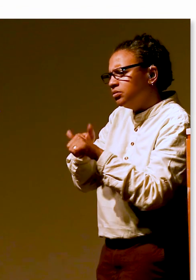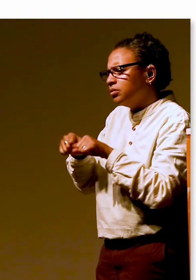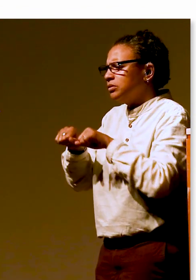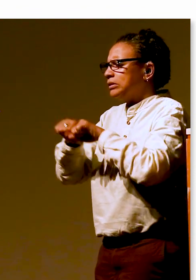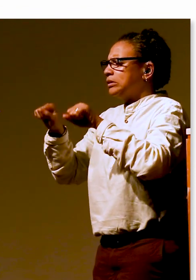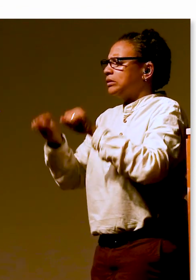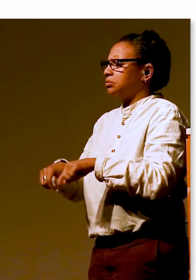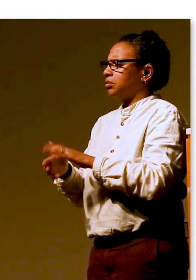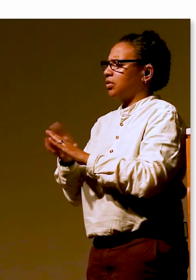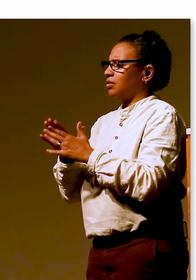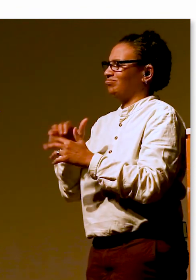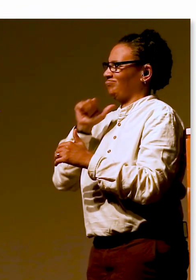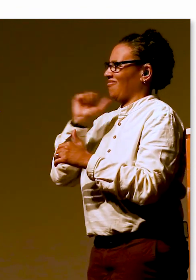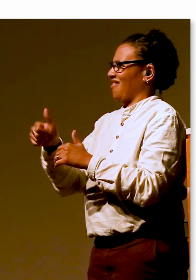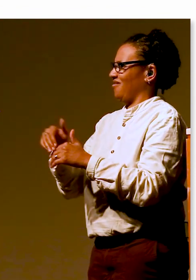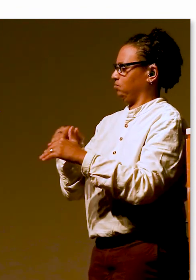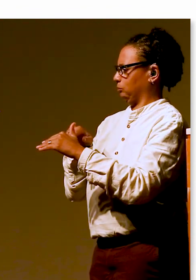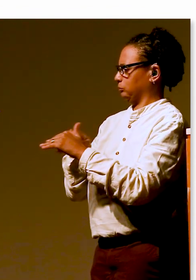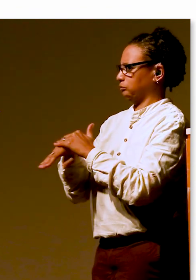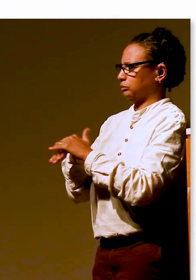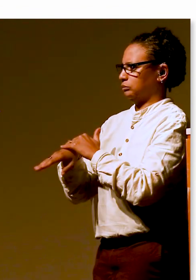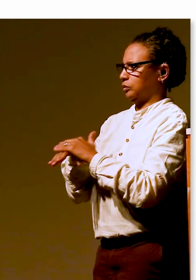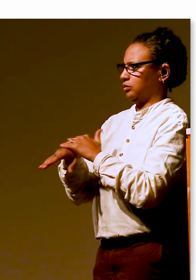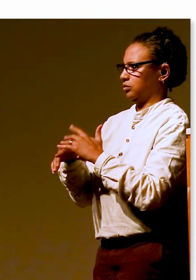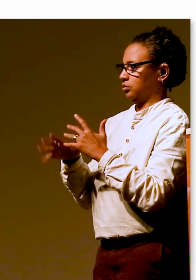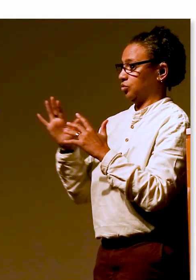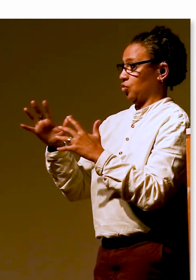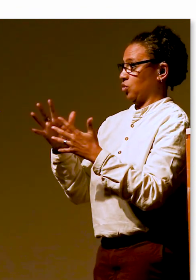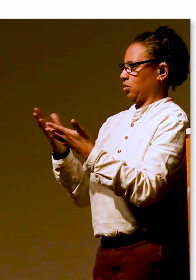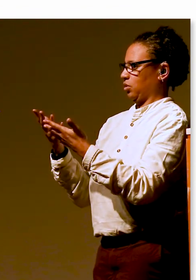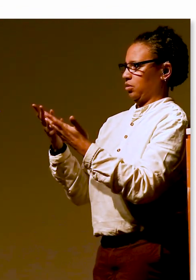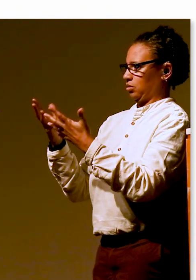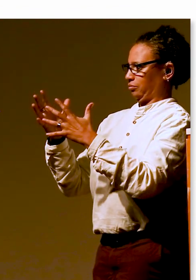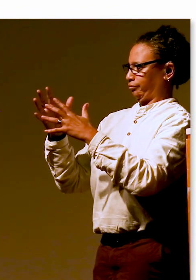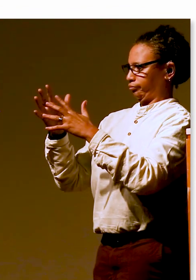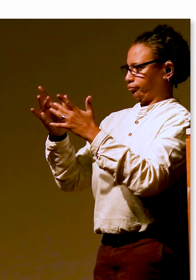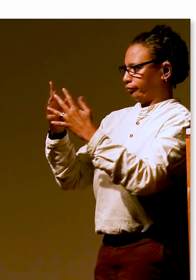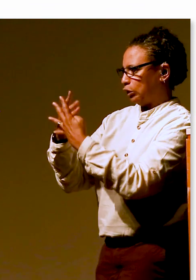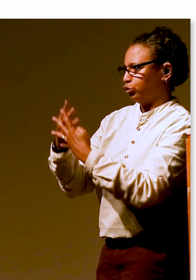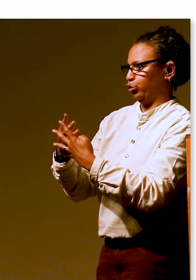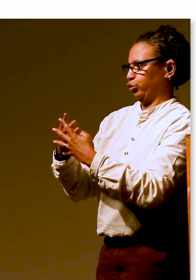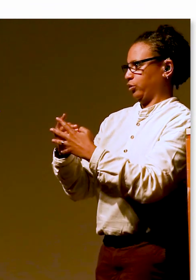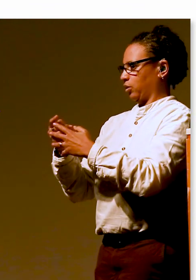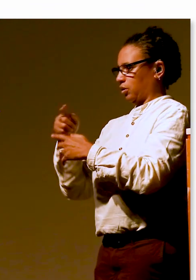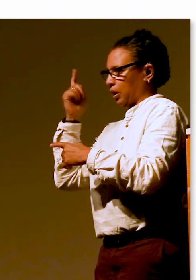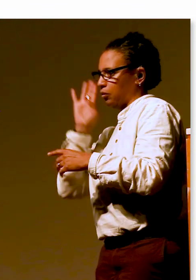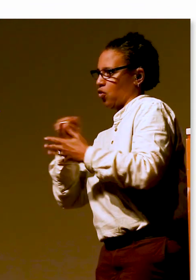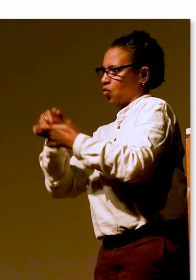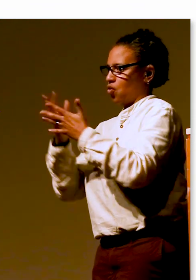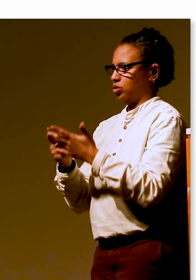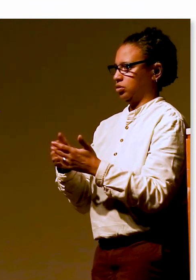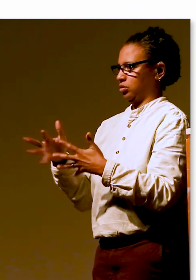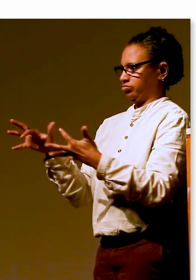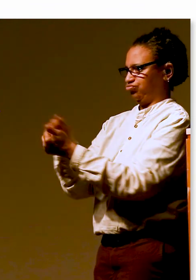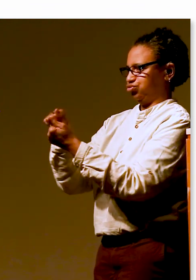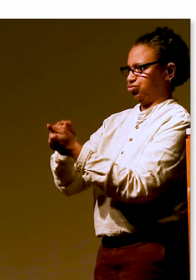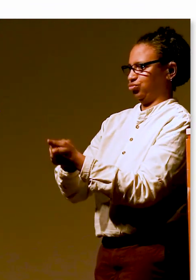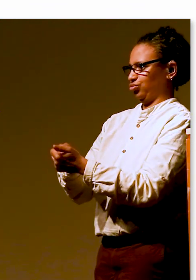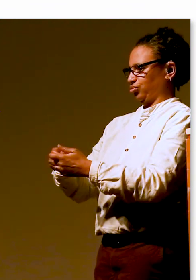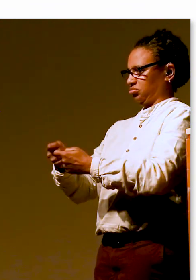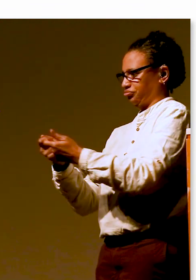be racist, how we shadow ban specifically Black and brown activists on social media, especially when they bring up issues pertaining to like